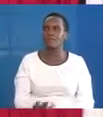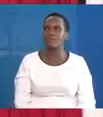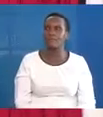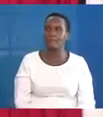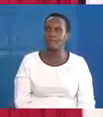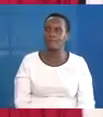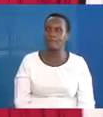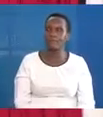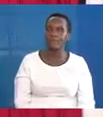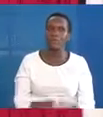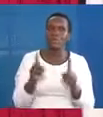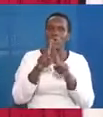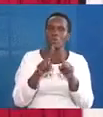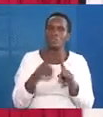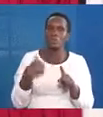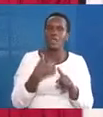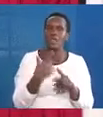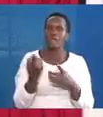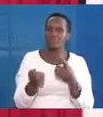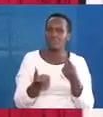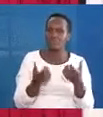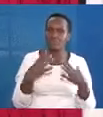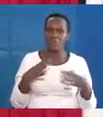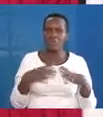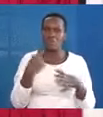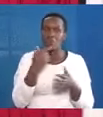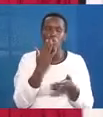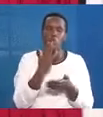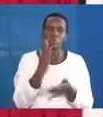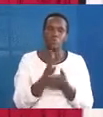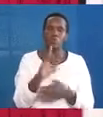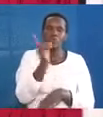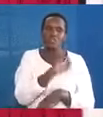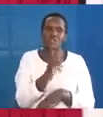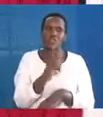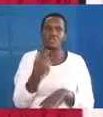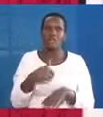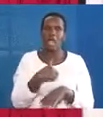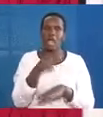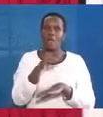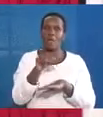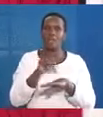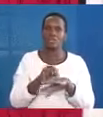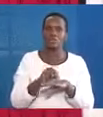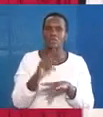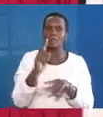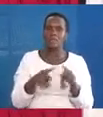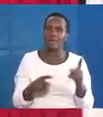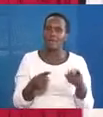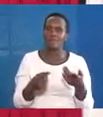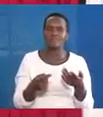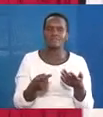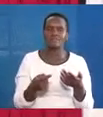There were those reckless few who threatened the destruction of our nation, but they actually got a hearing from sections of the